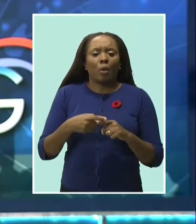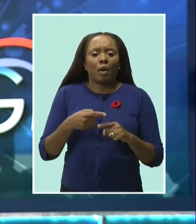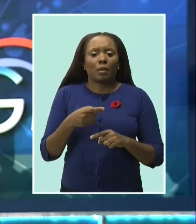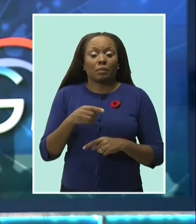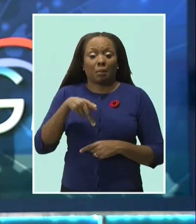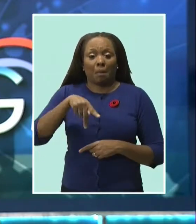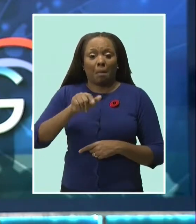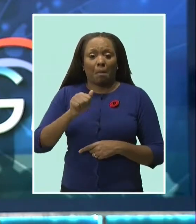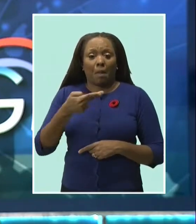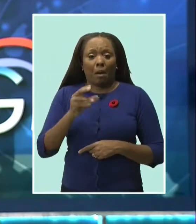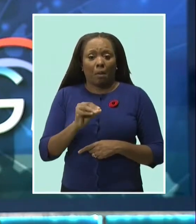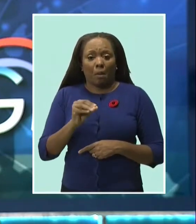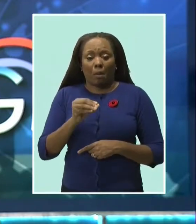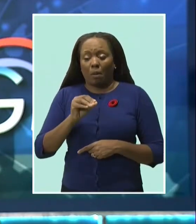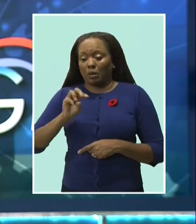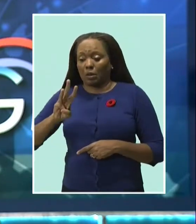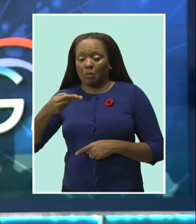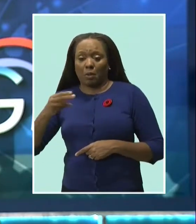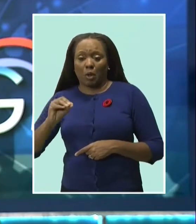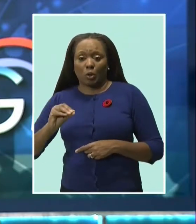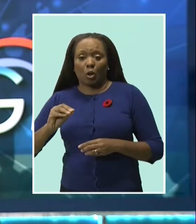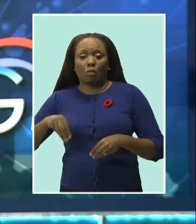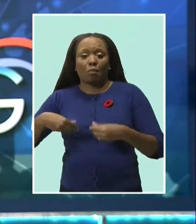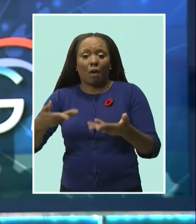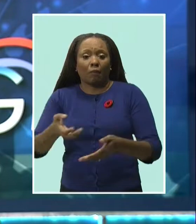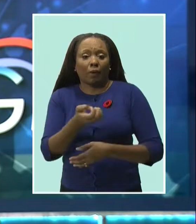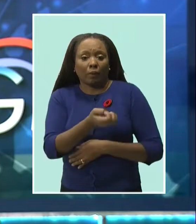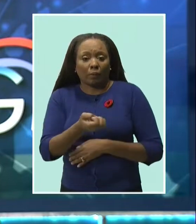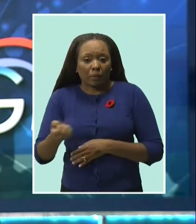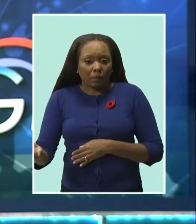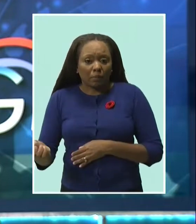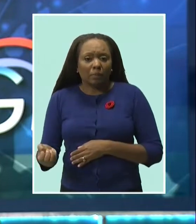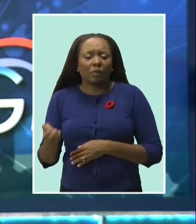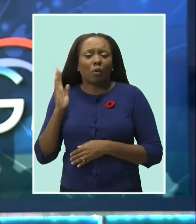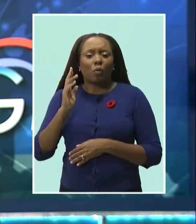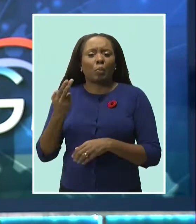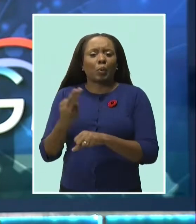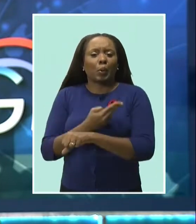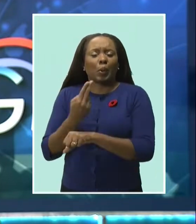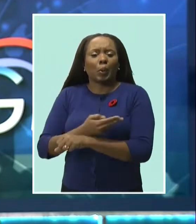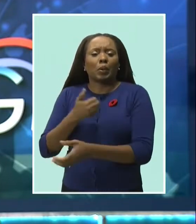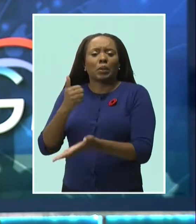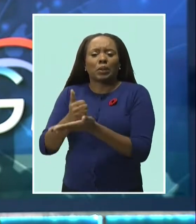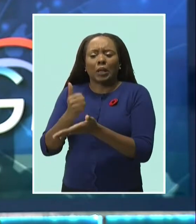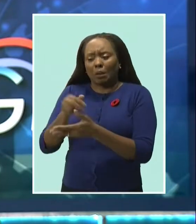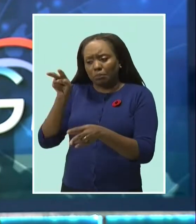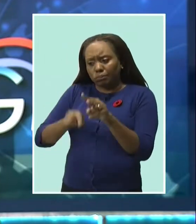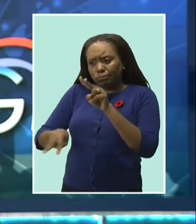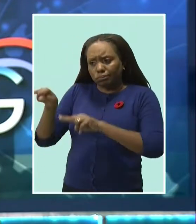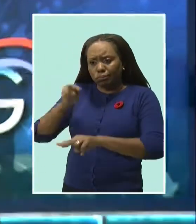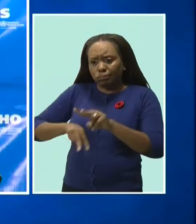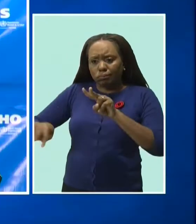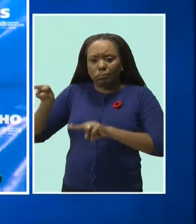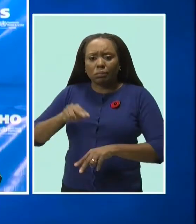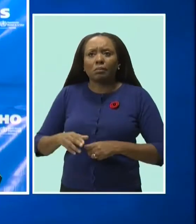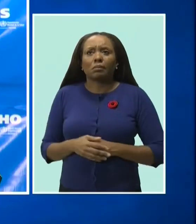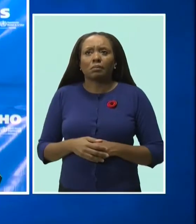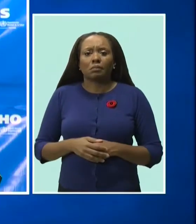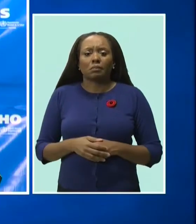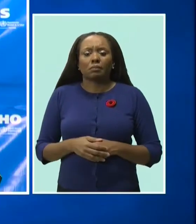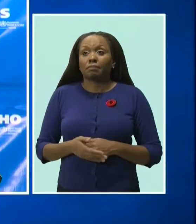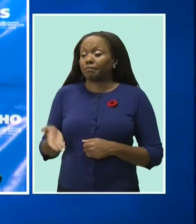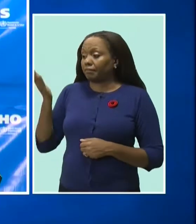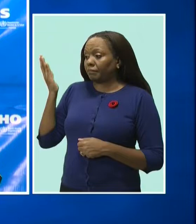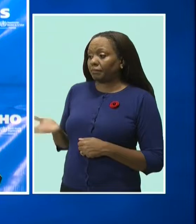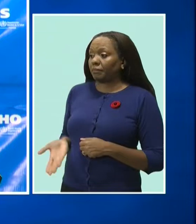equipment from PAHO WHO to the Ministry of Health and Wellness, which will be used to help in the surveillance. This means that